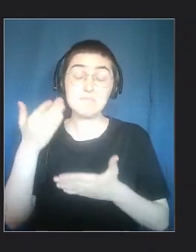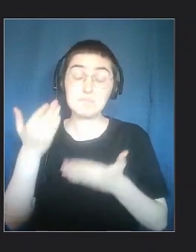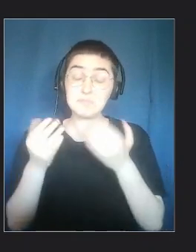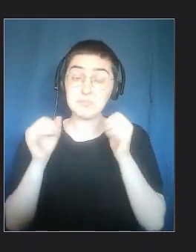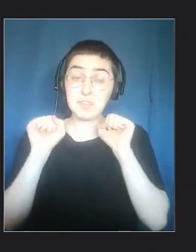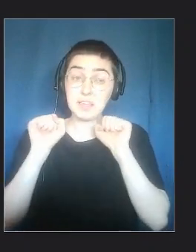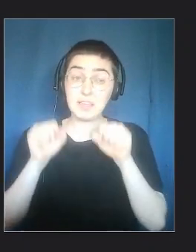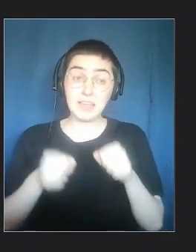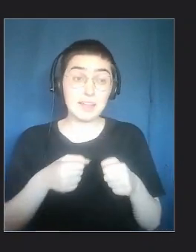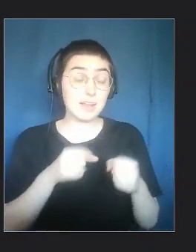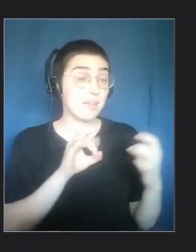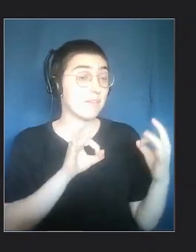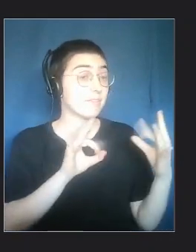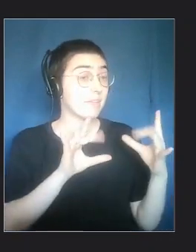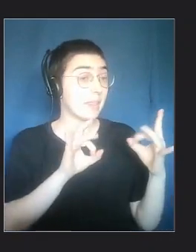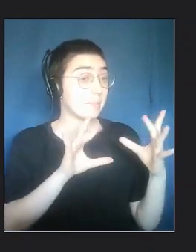it.